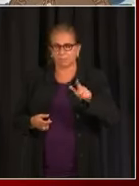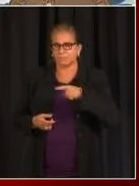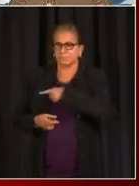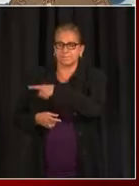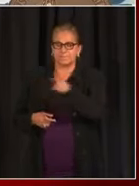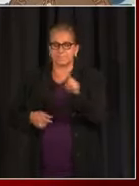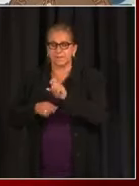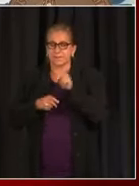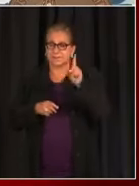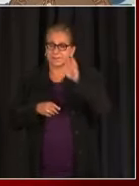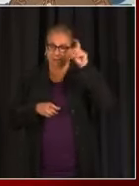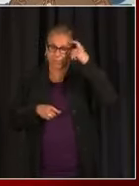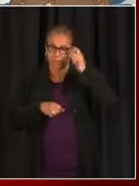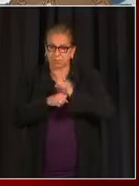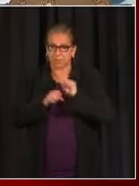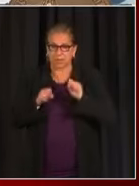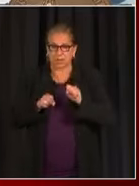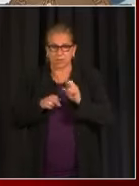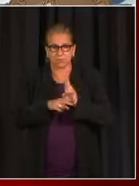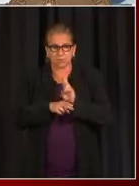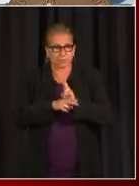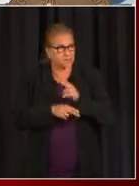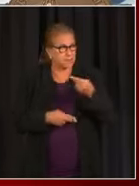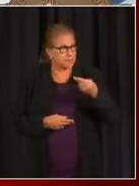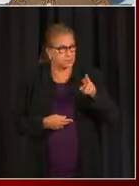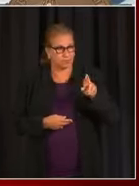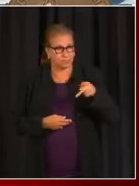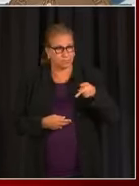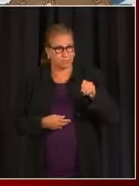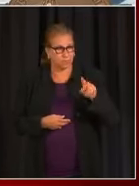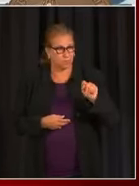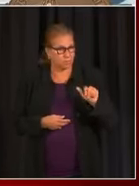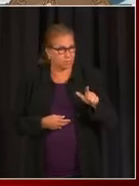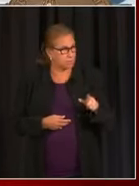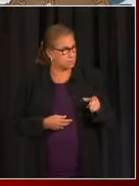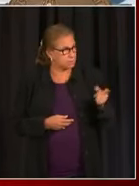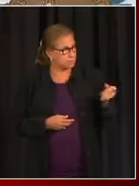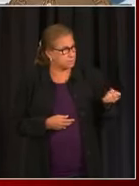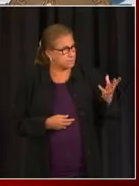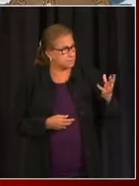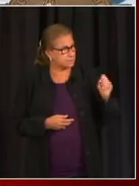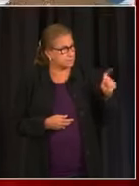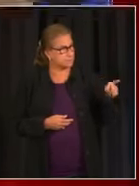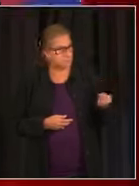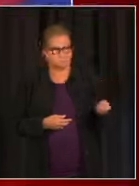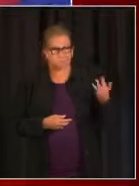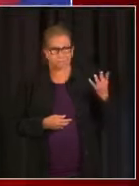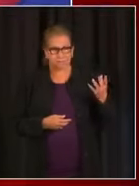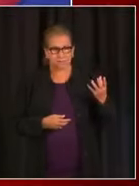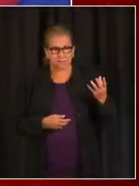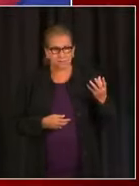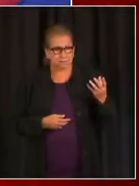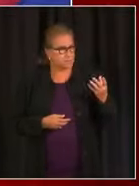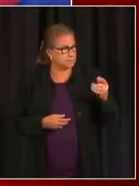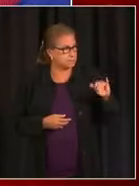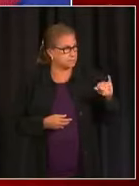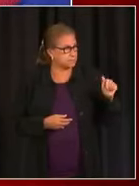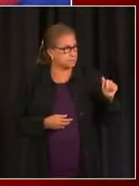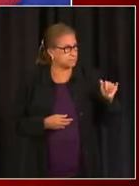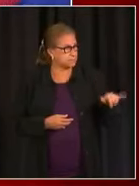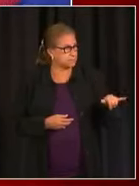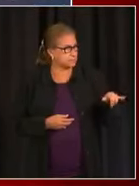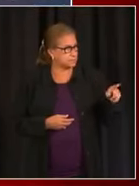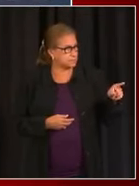me how many have done that already. Mayor, as of last night, we've had